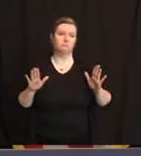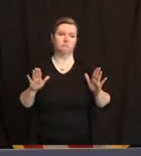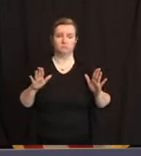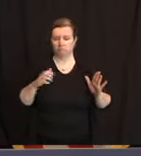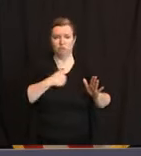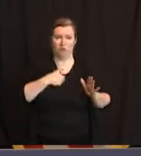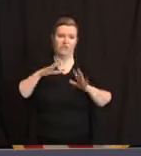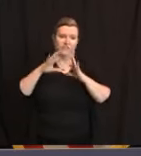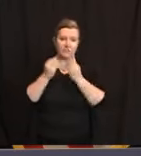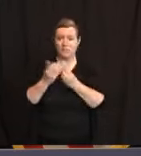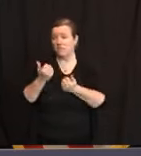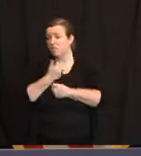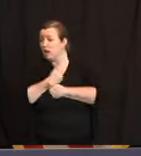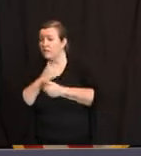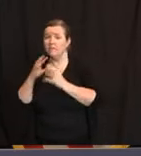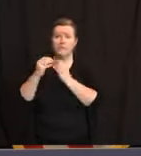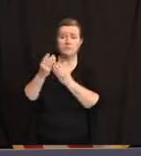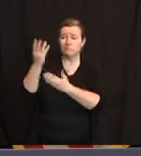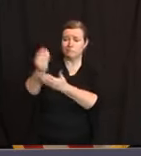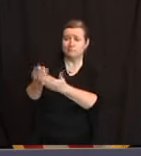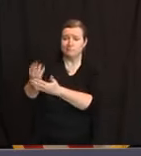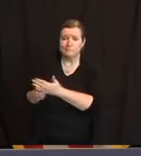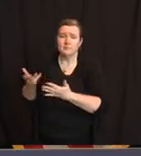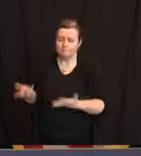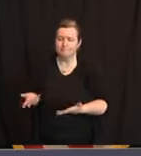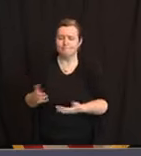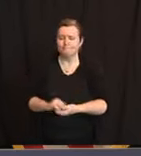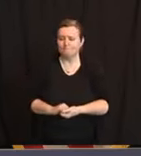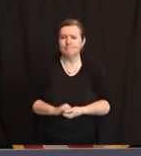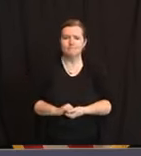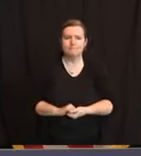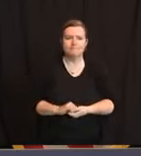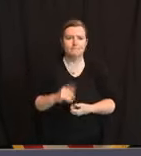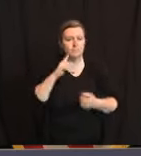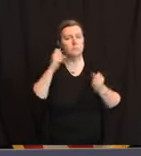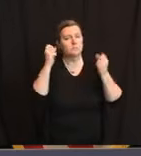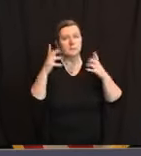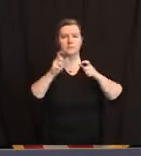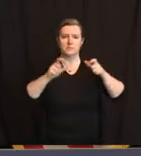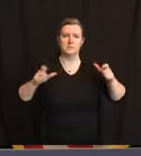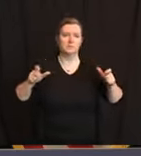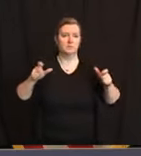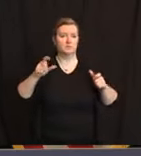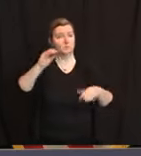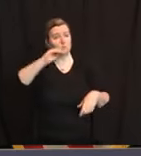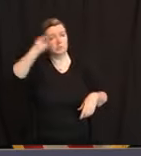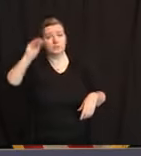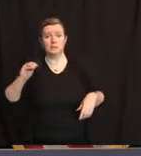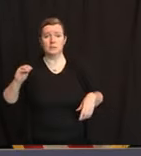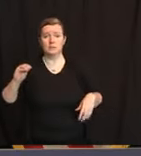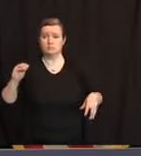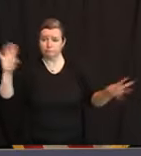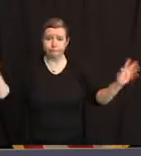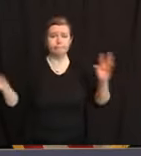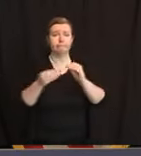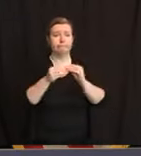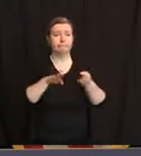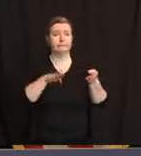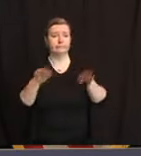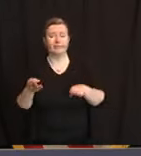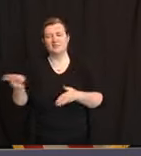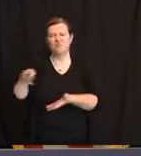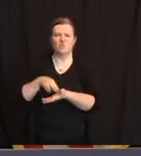disproportionately families of loved ones who were lost in a long-term care facility, and it tears your heart out.